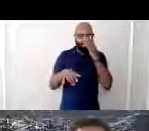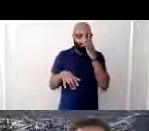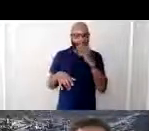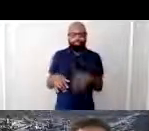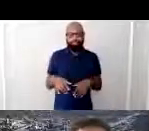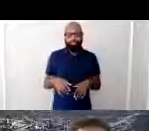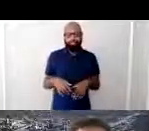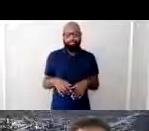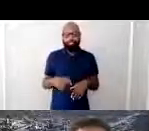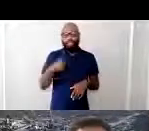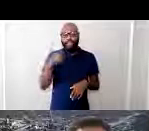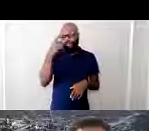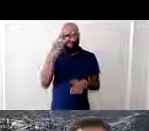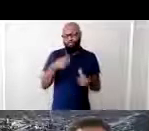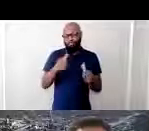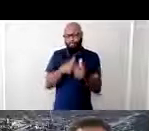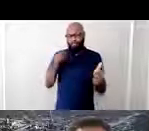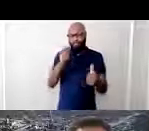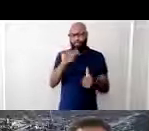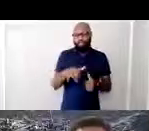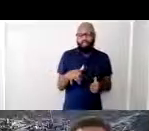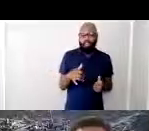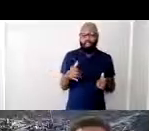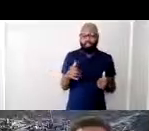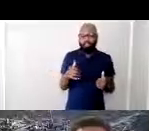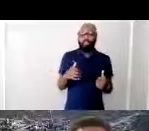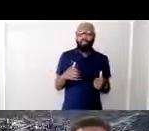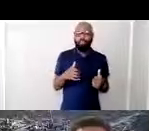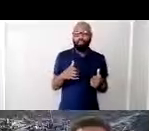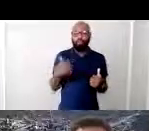That's where I think we're trying to get away from, is to have it be something where we have,